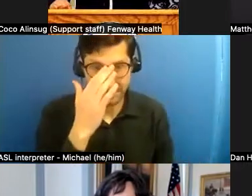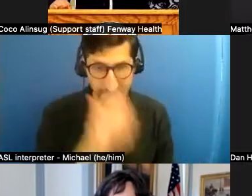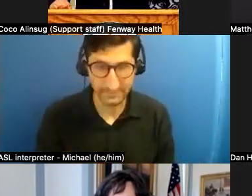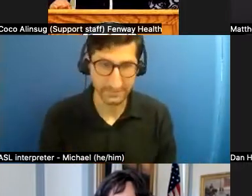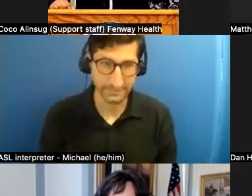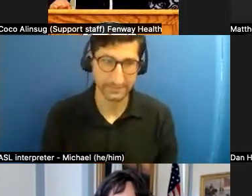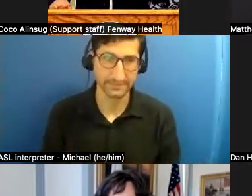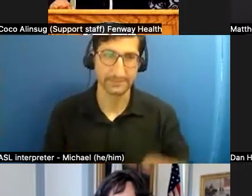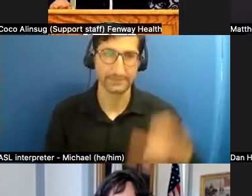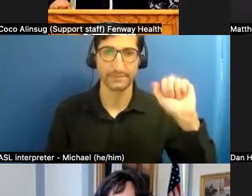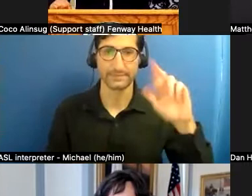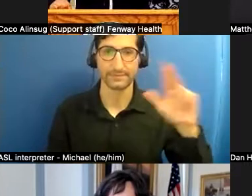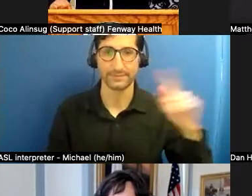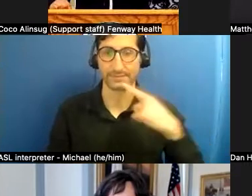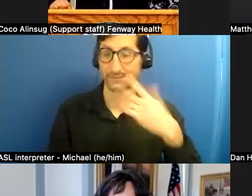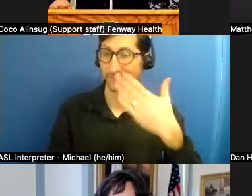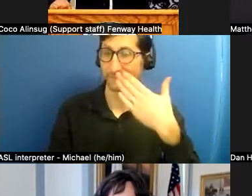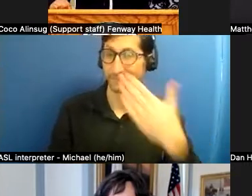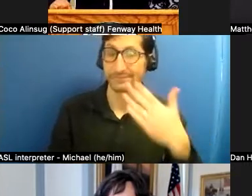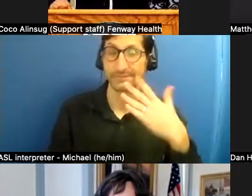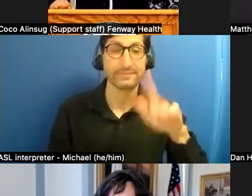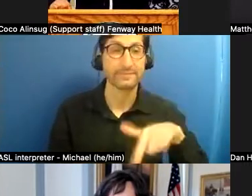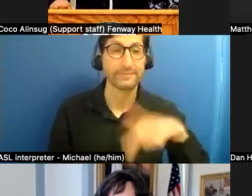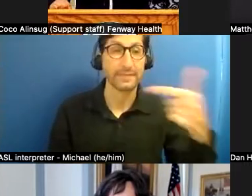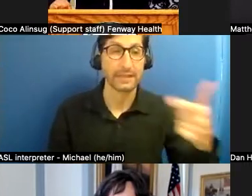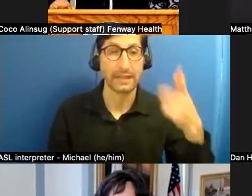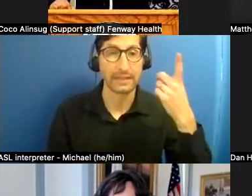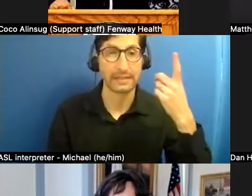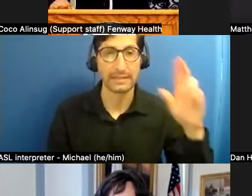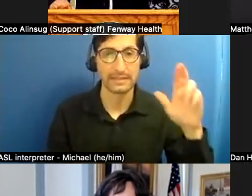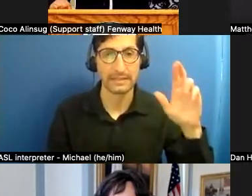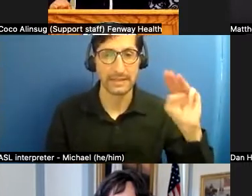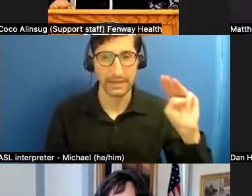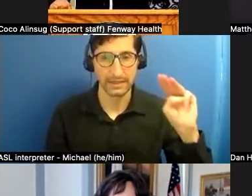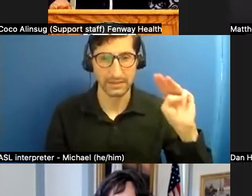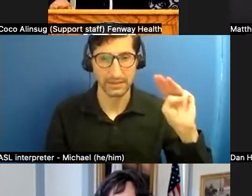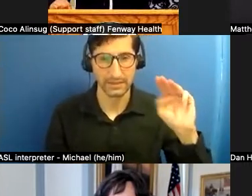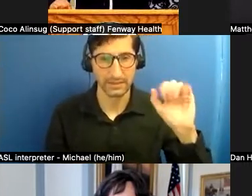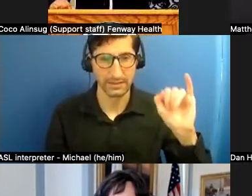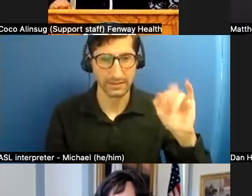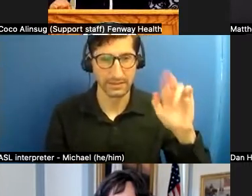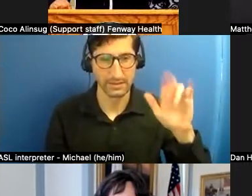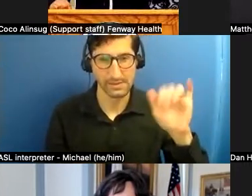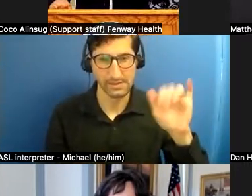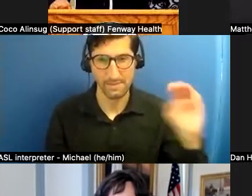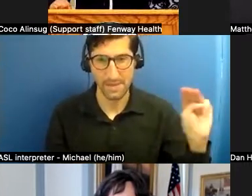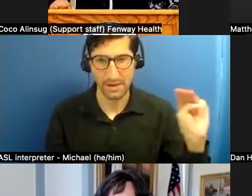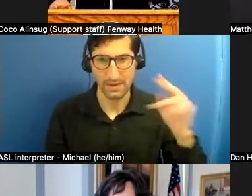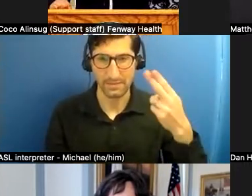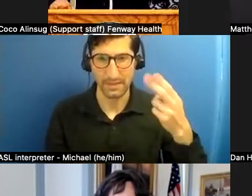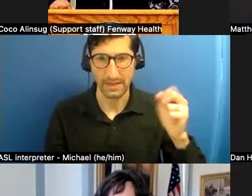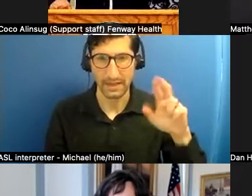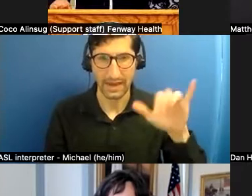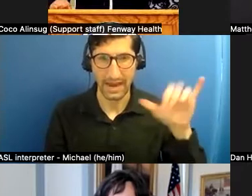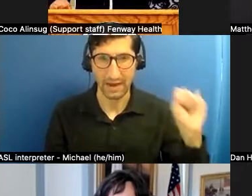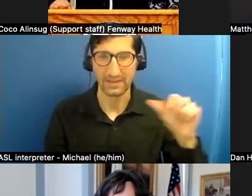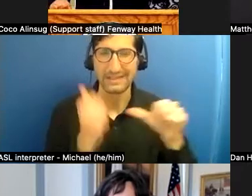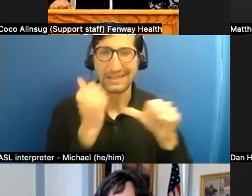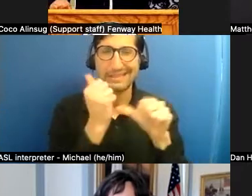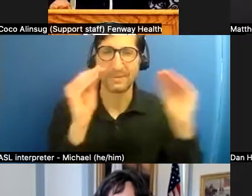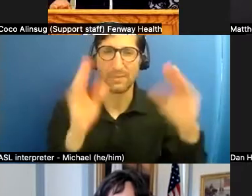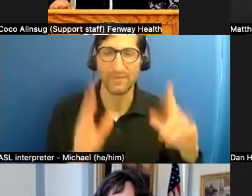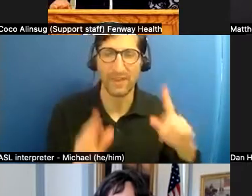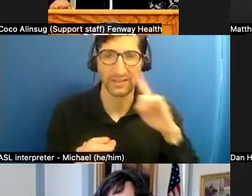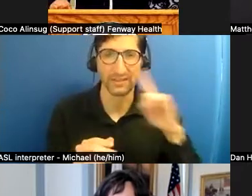Thank you so much, Matt. So next we're going to hear from Dr. Miriam Harris. Dr. Harris is the Assistant Professor of Medicine at the